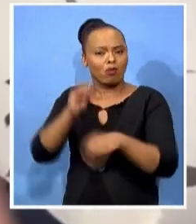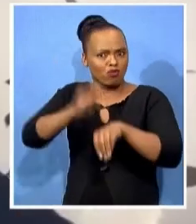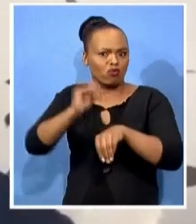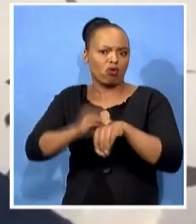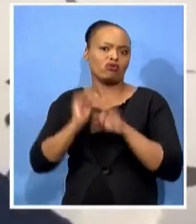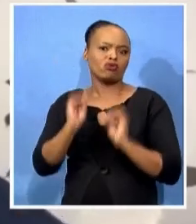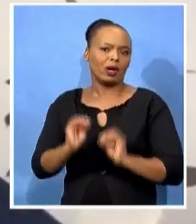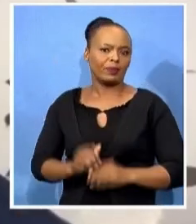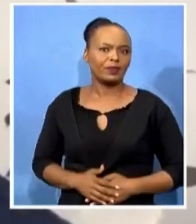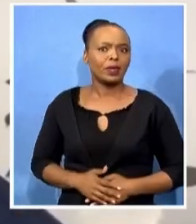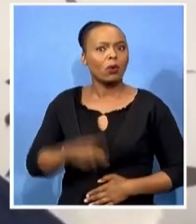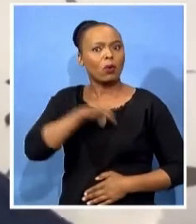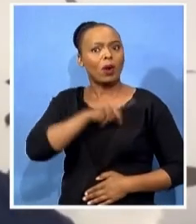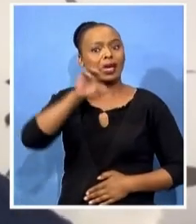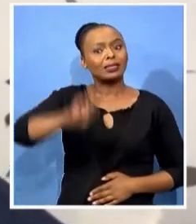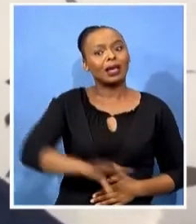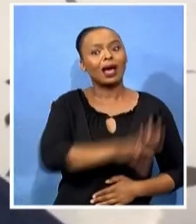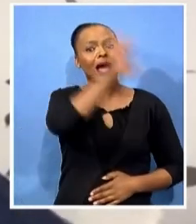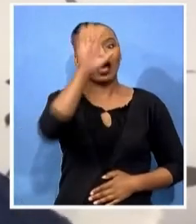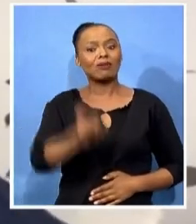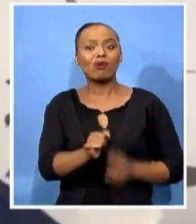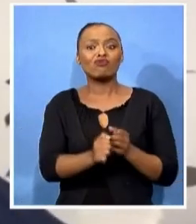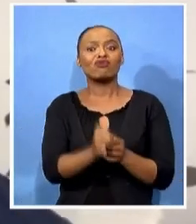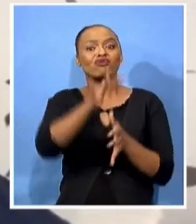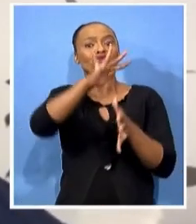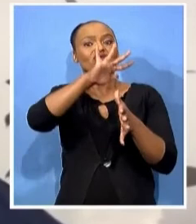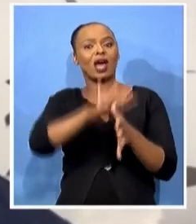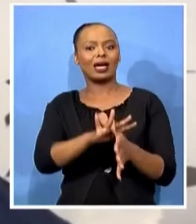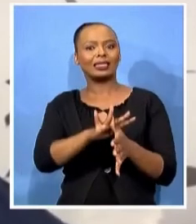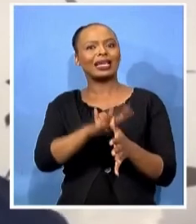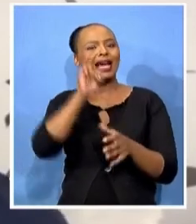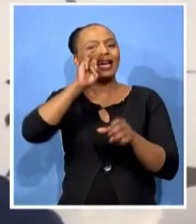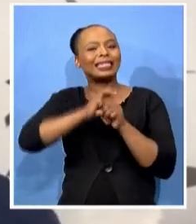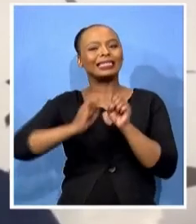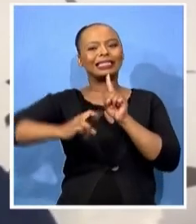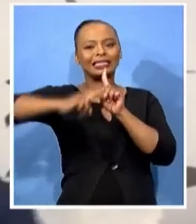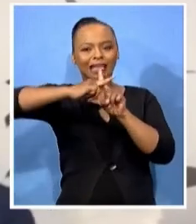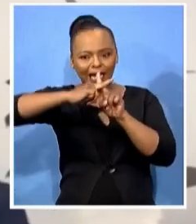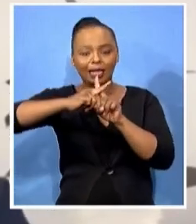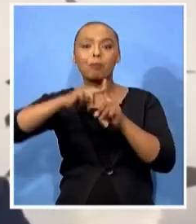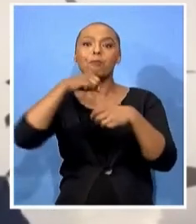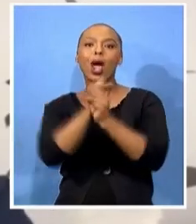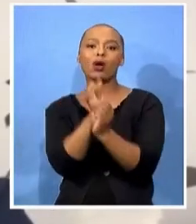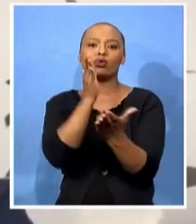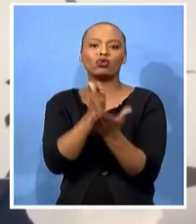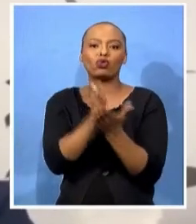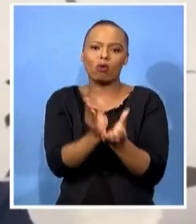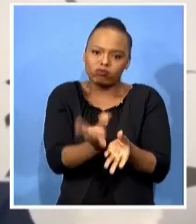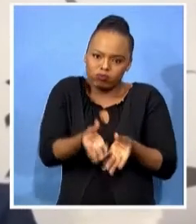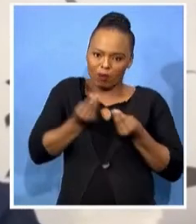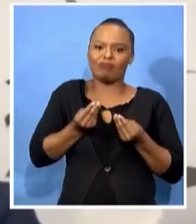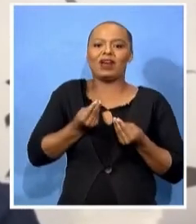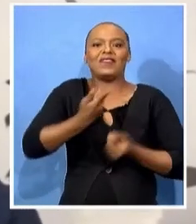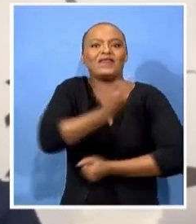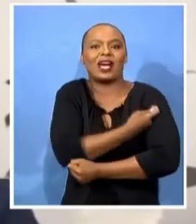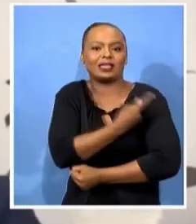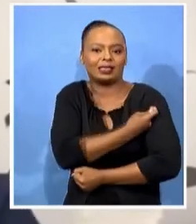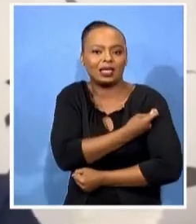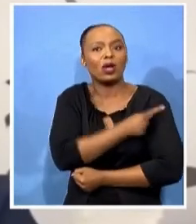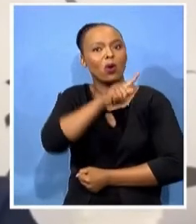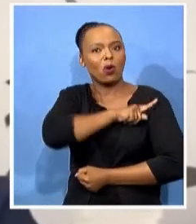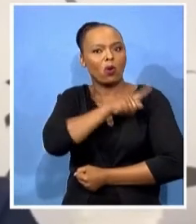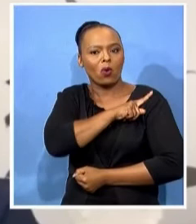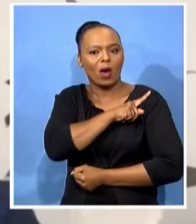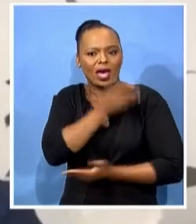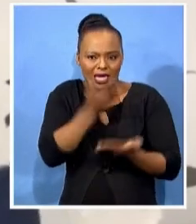be targeting at ensuring that we acquire a vaccine so that we may be able to get back to some